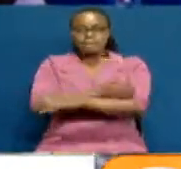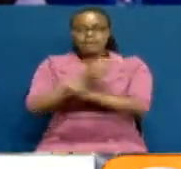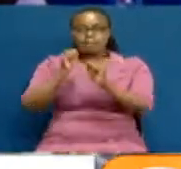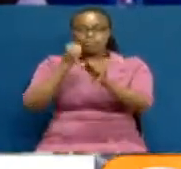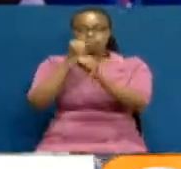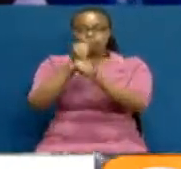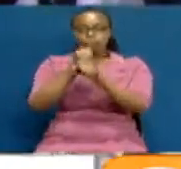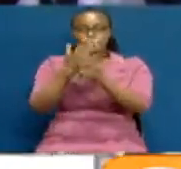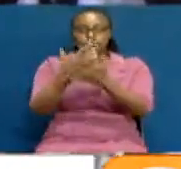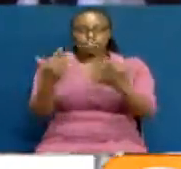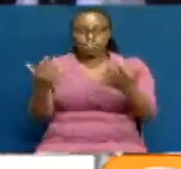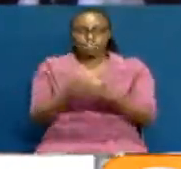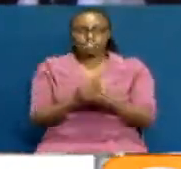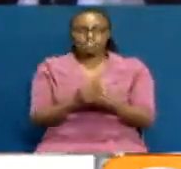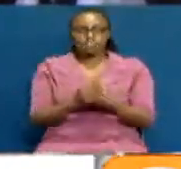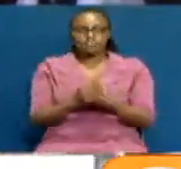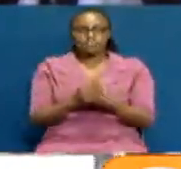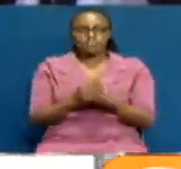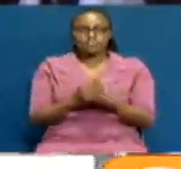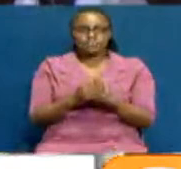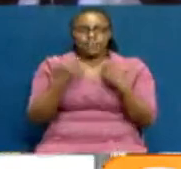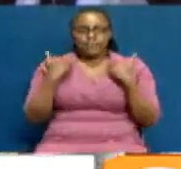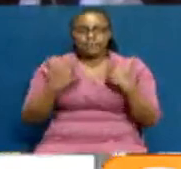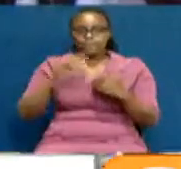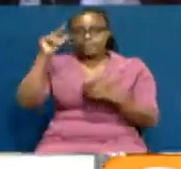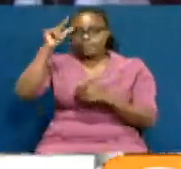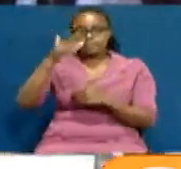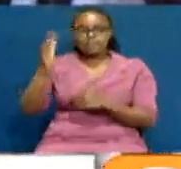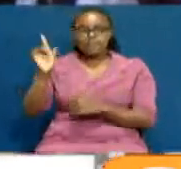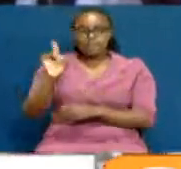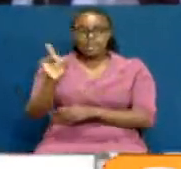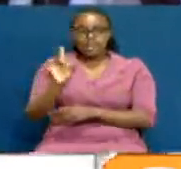kutufanyia kazi. Kwa sababu mimi